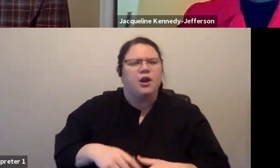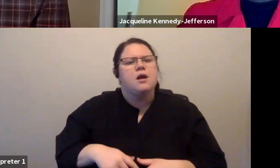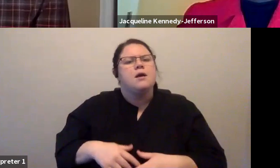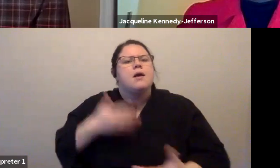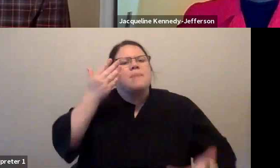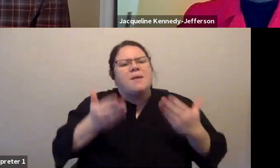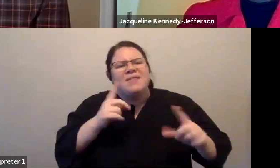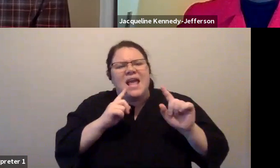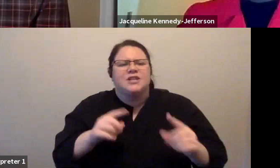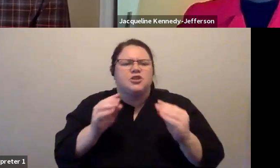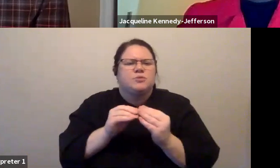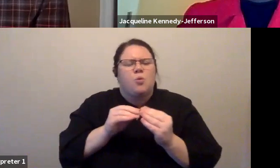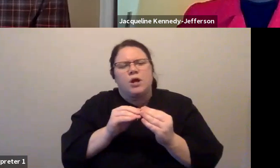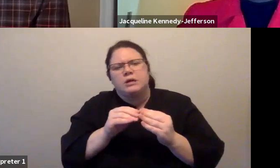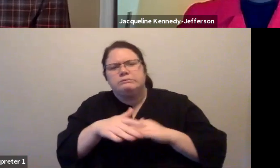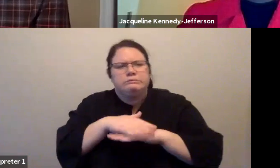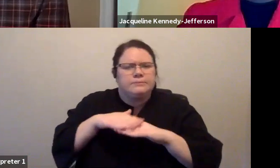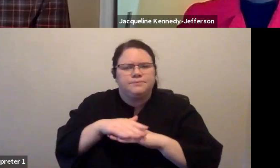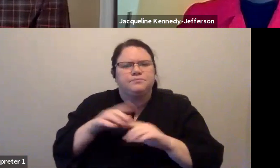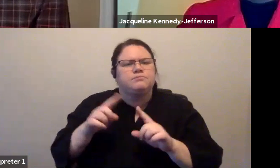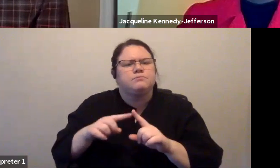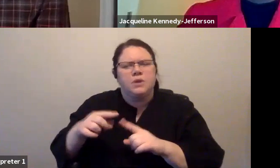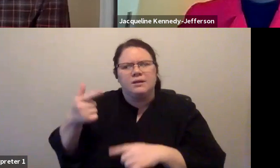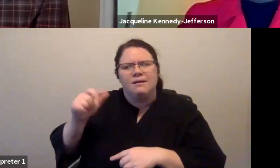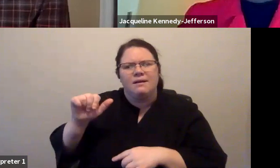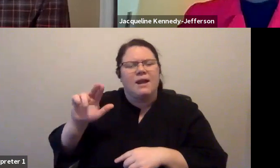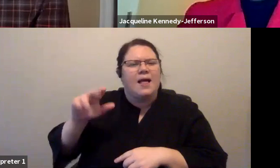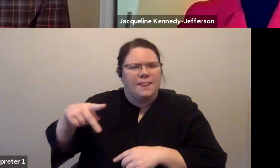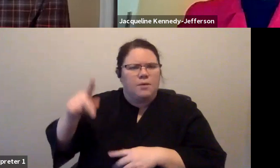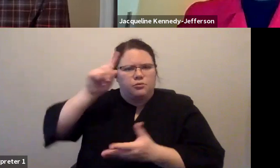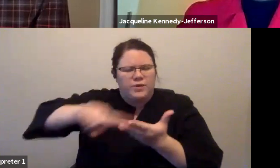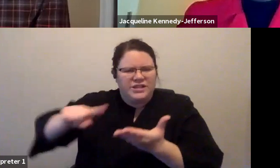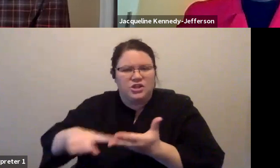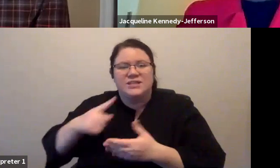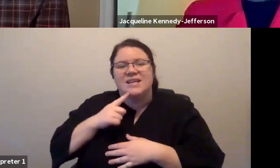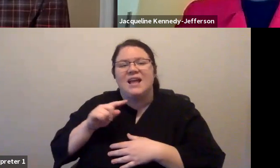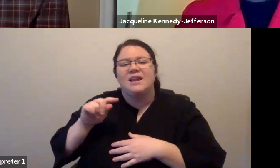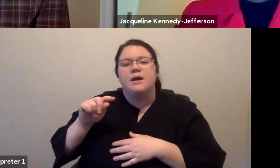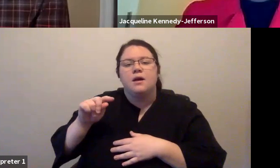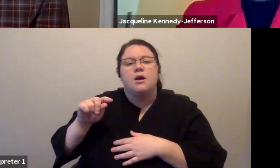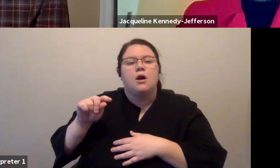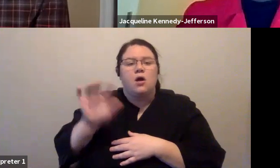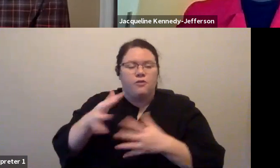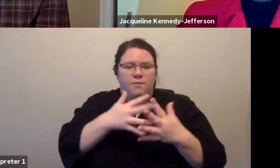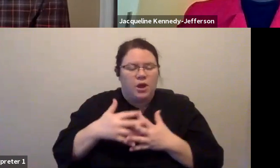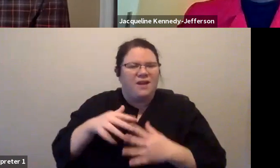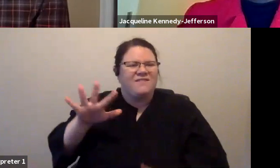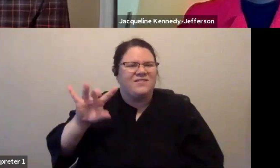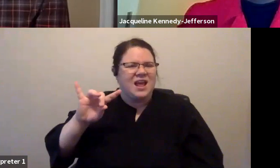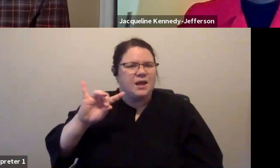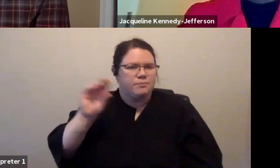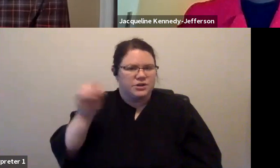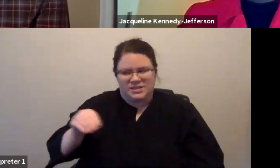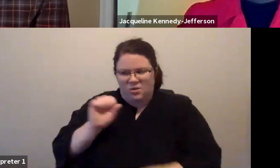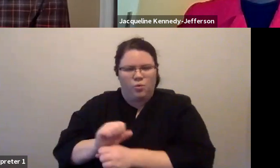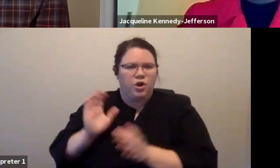is data from Gallup that suggests that about 58% of workers across America are disengaged. And